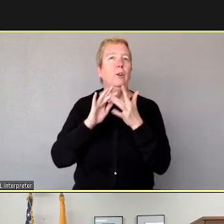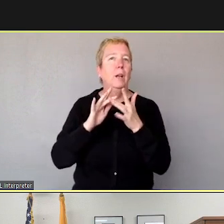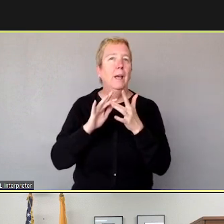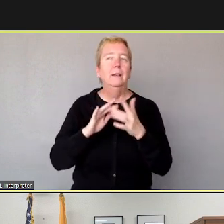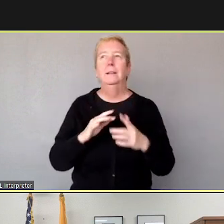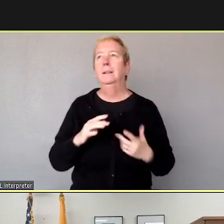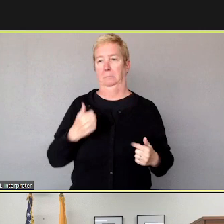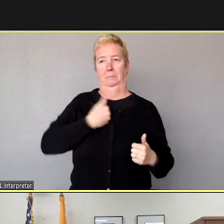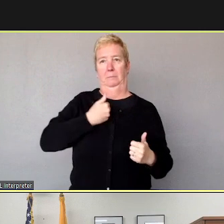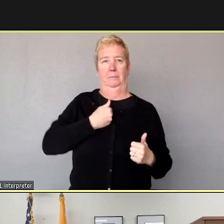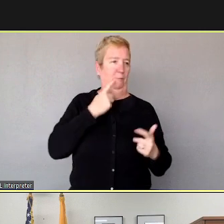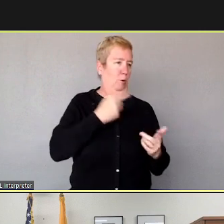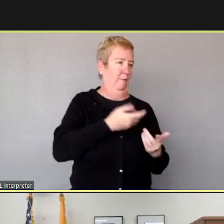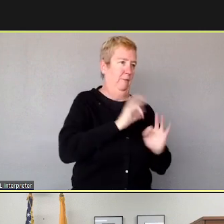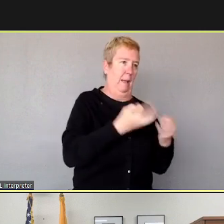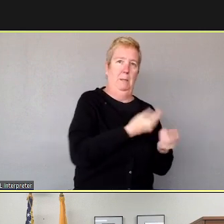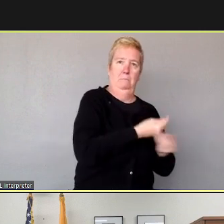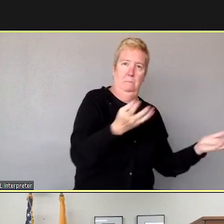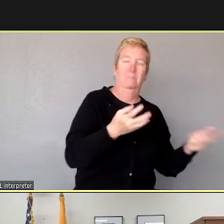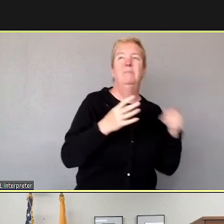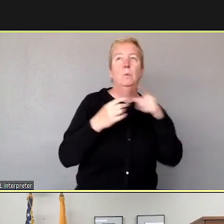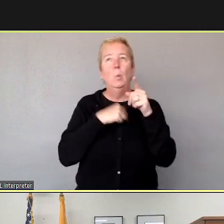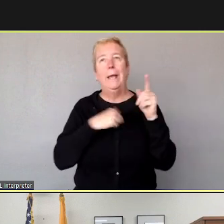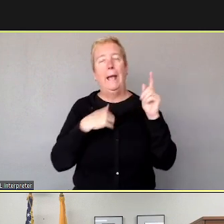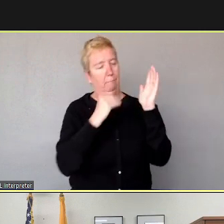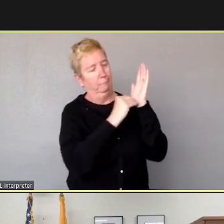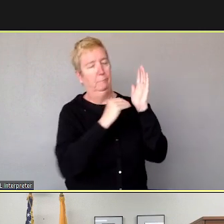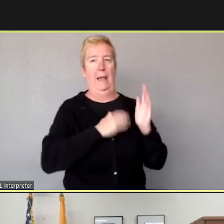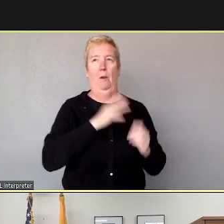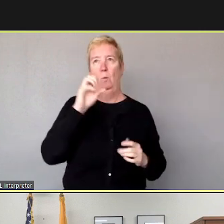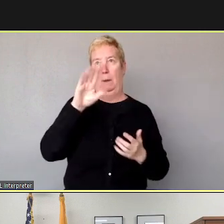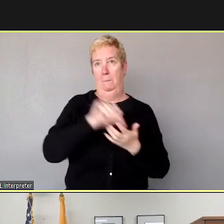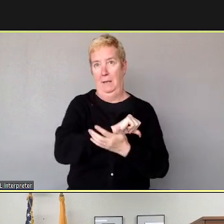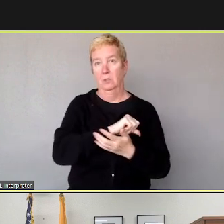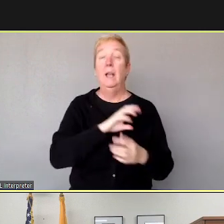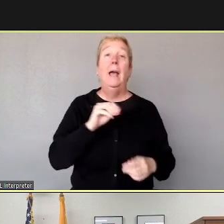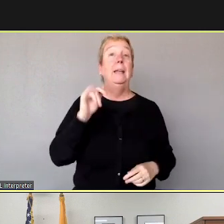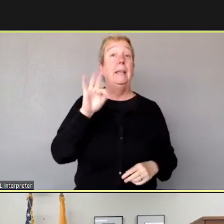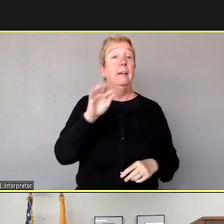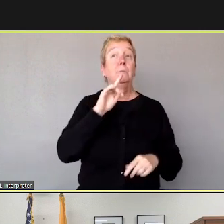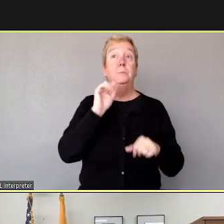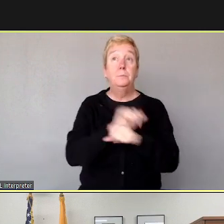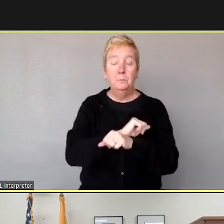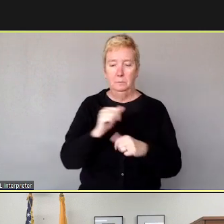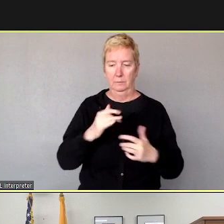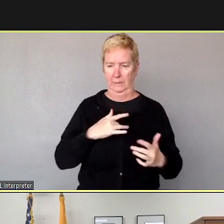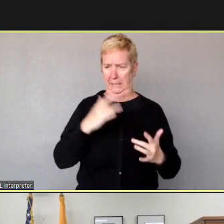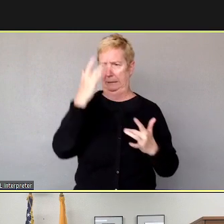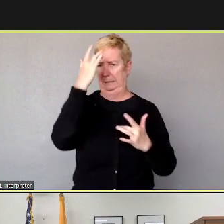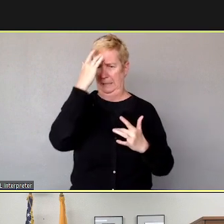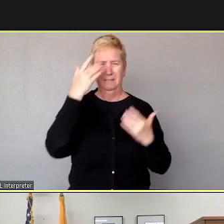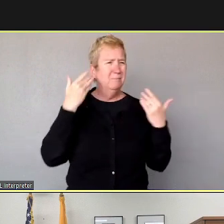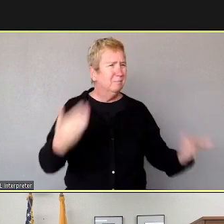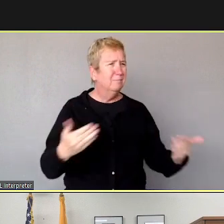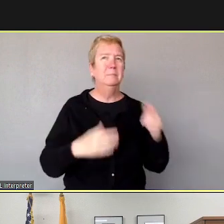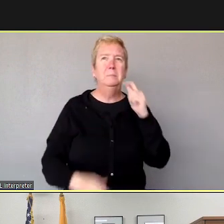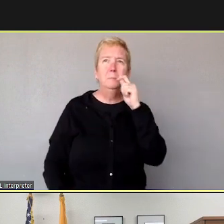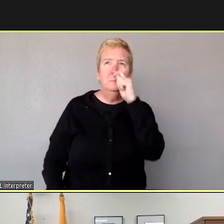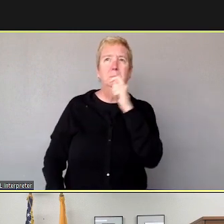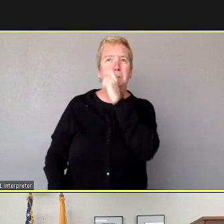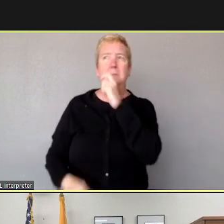our website as well. And then if you do get symptoms, please get tested and please